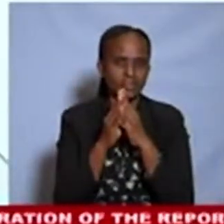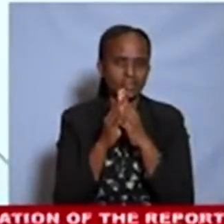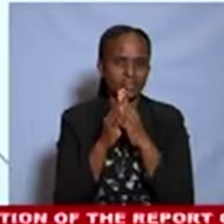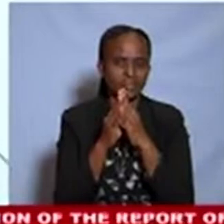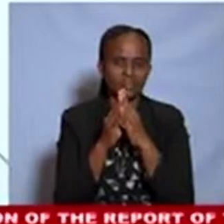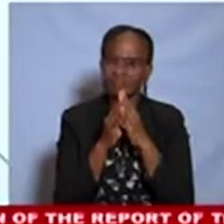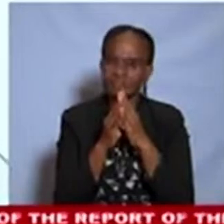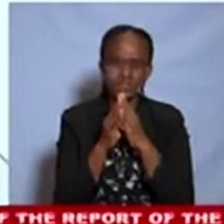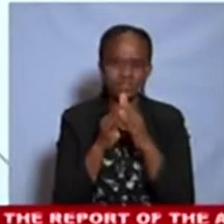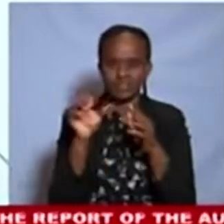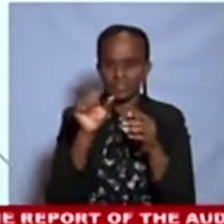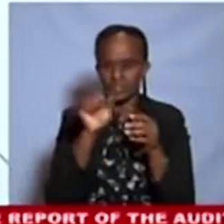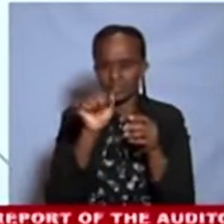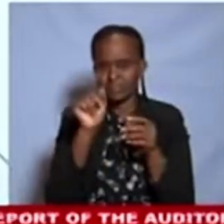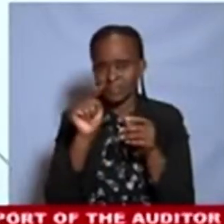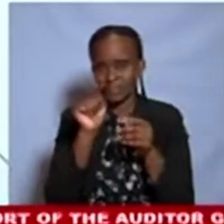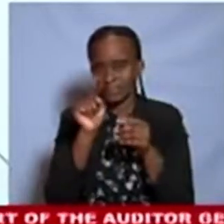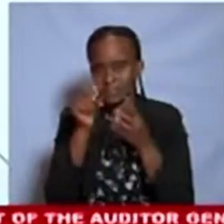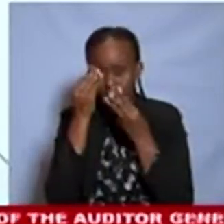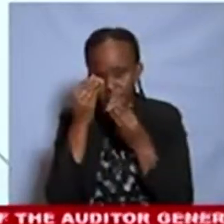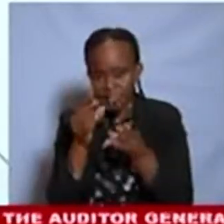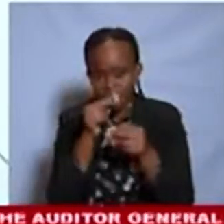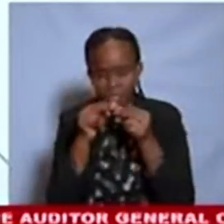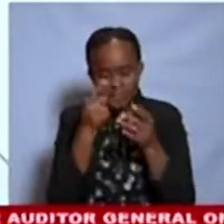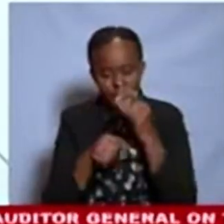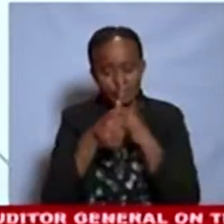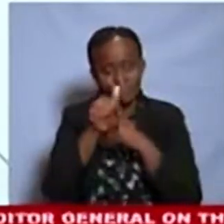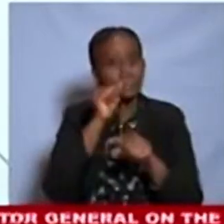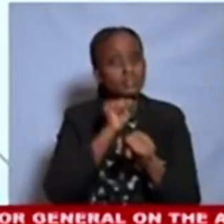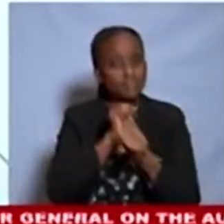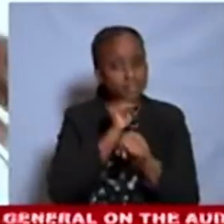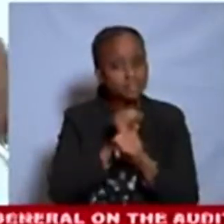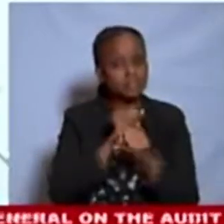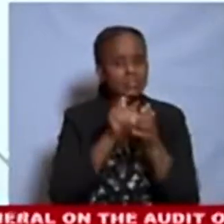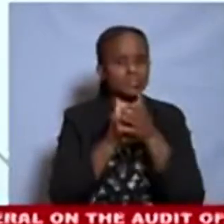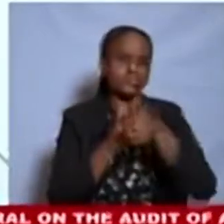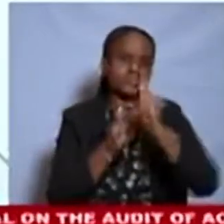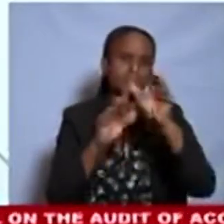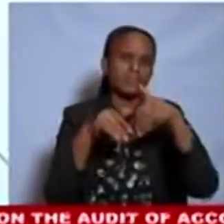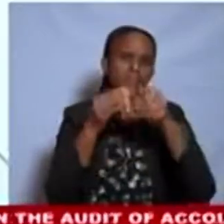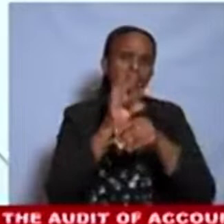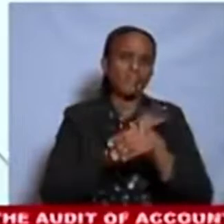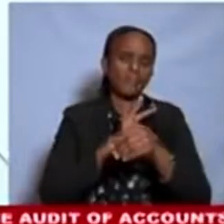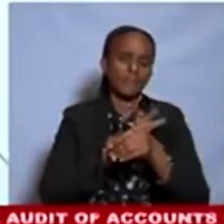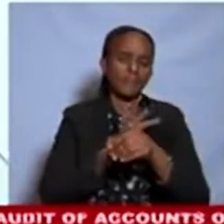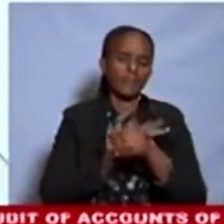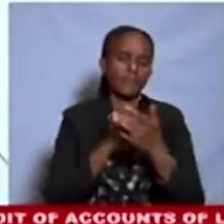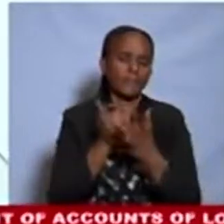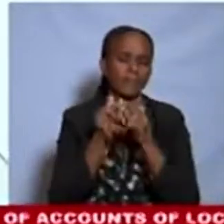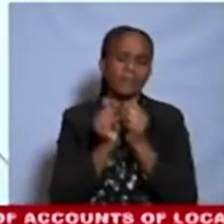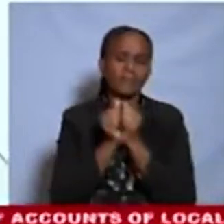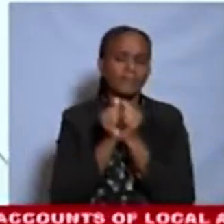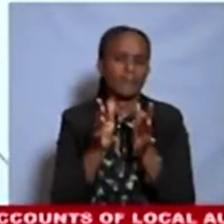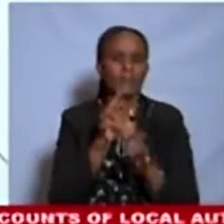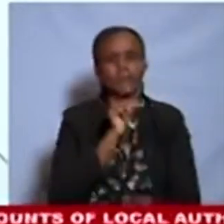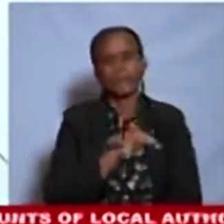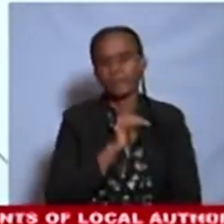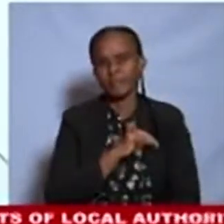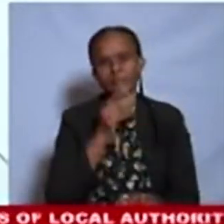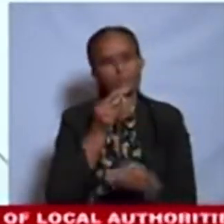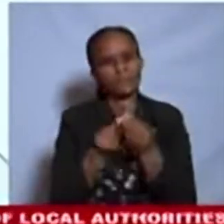Total obligations. Obligations means you have to do them, you have no choice. How do you offer salaries without NAPS